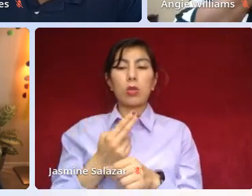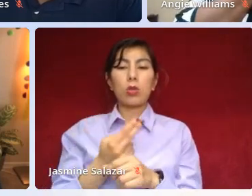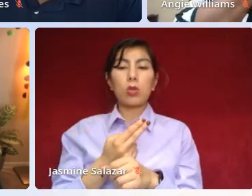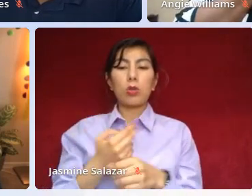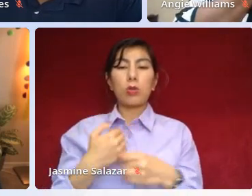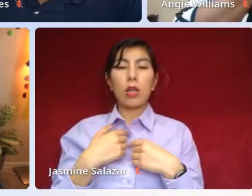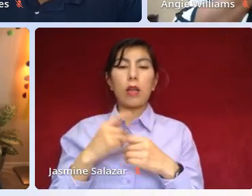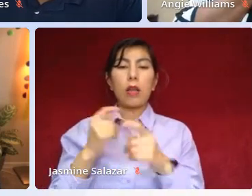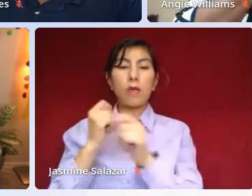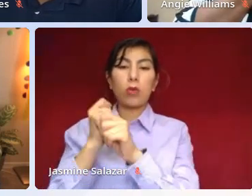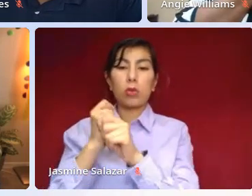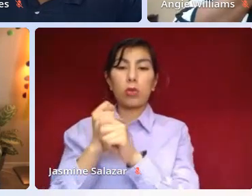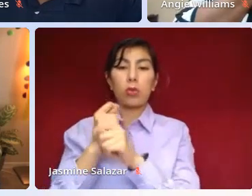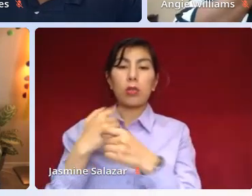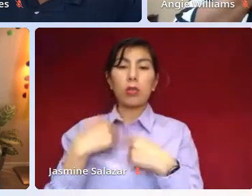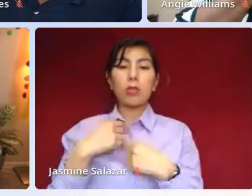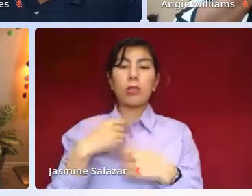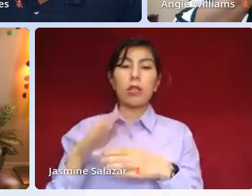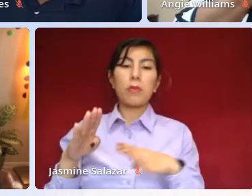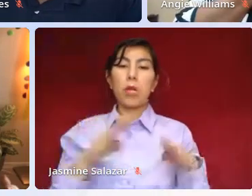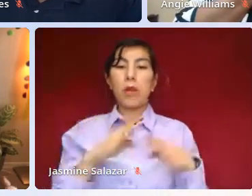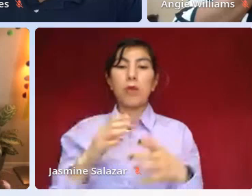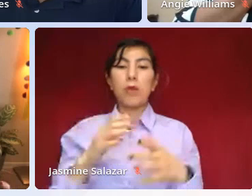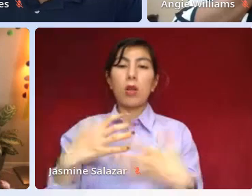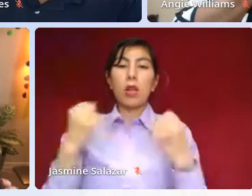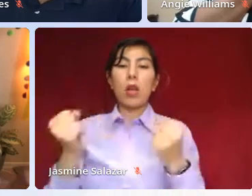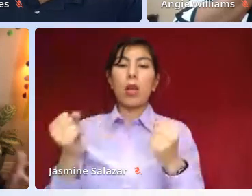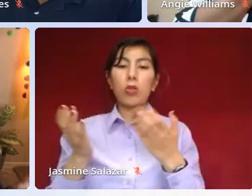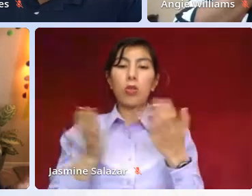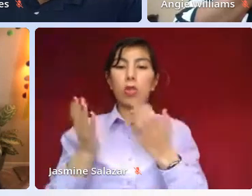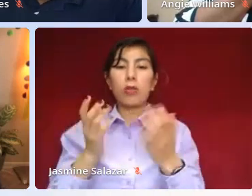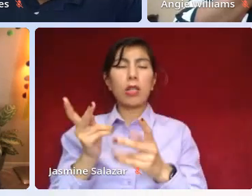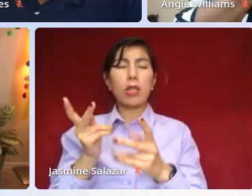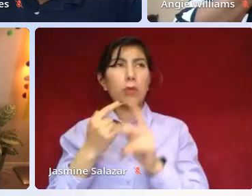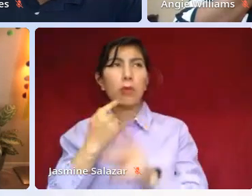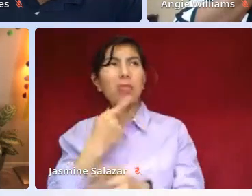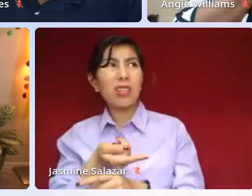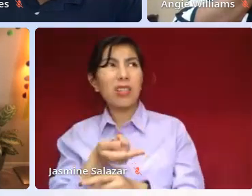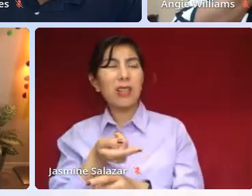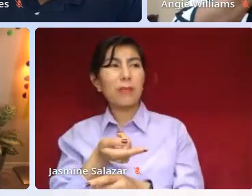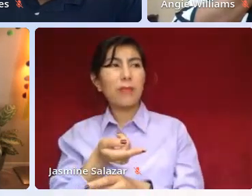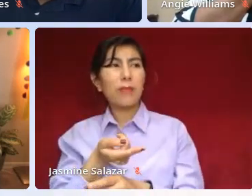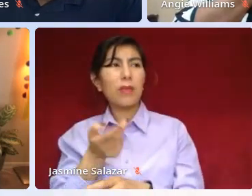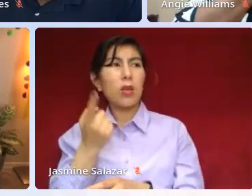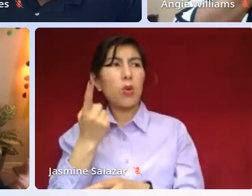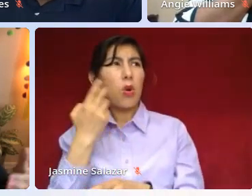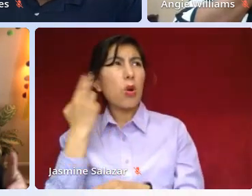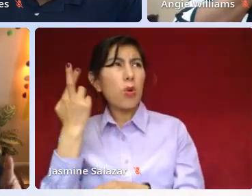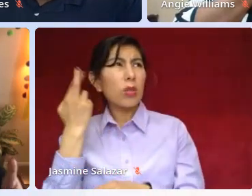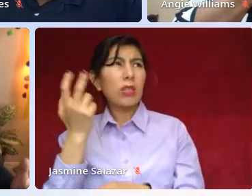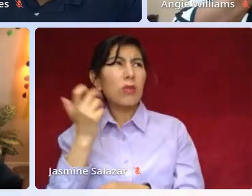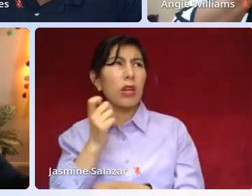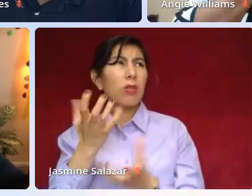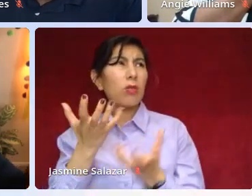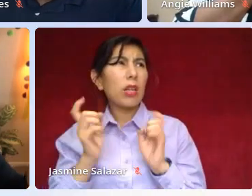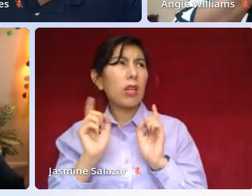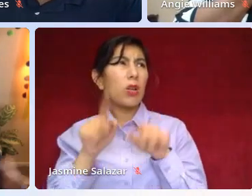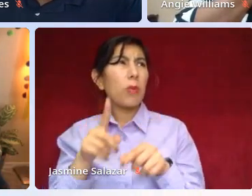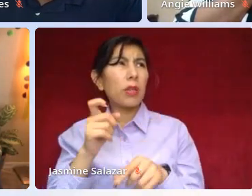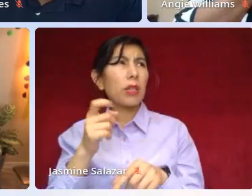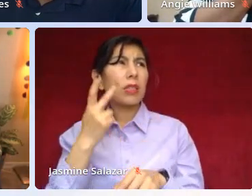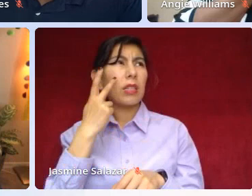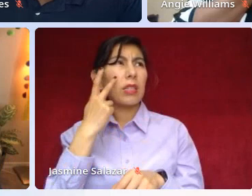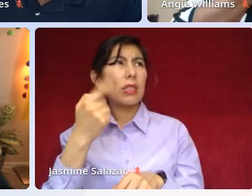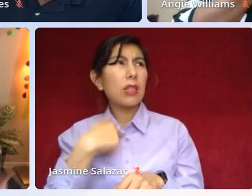trailer that said behavioral health services. And people said, one of the reasons why I don't like going is because they see